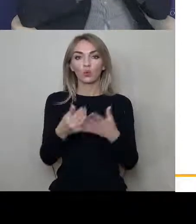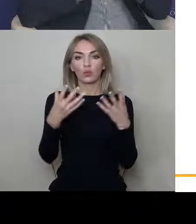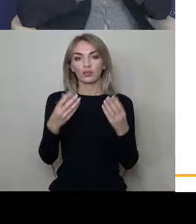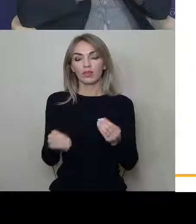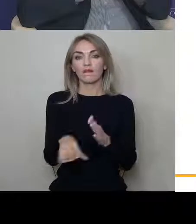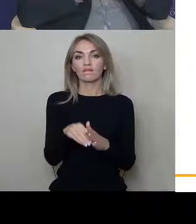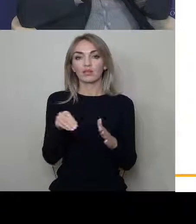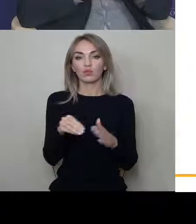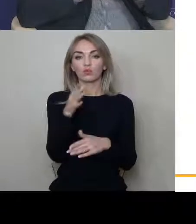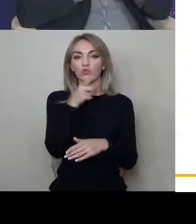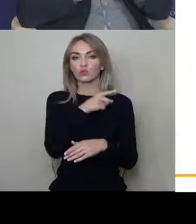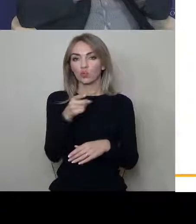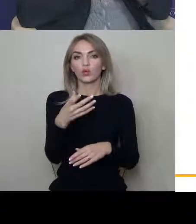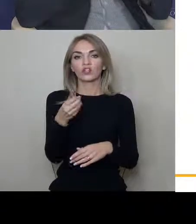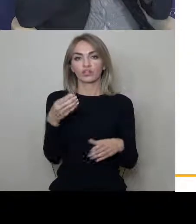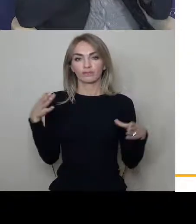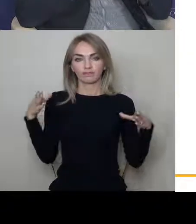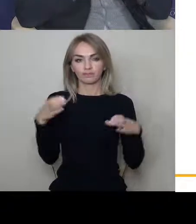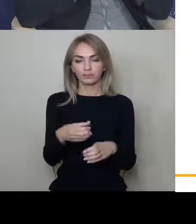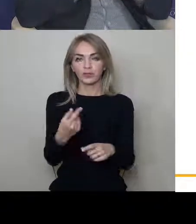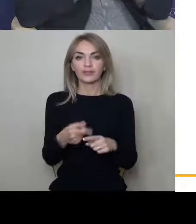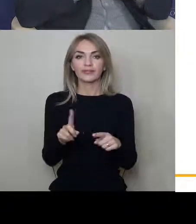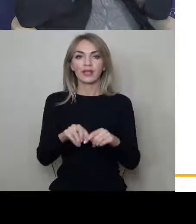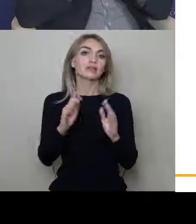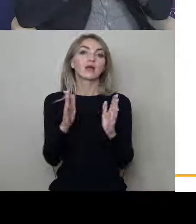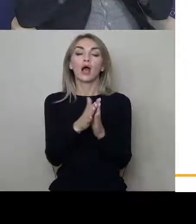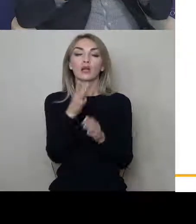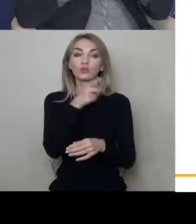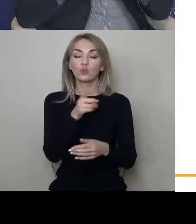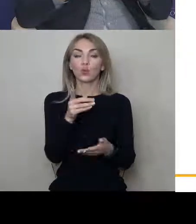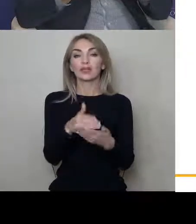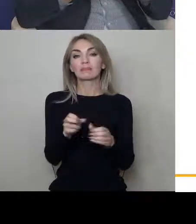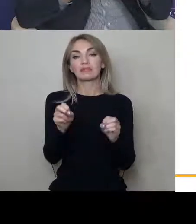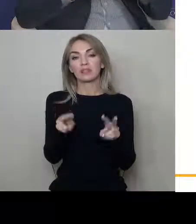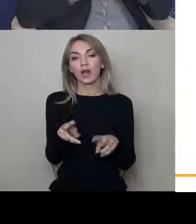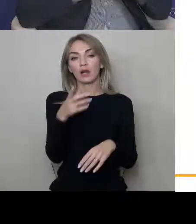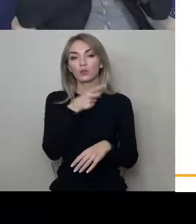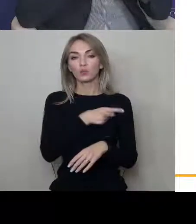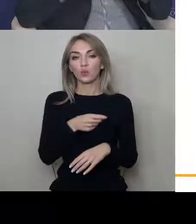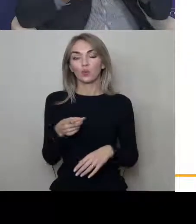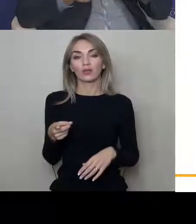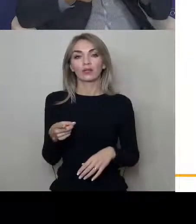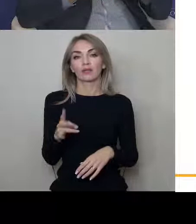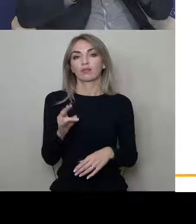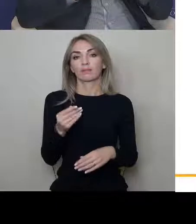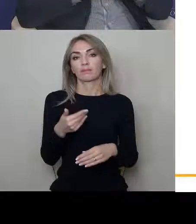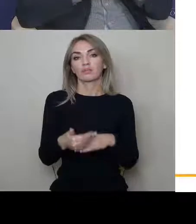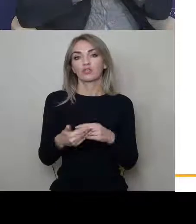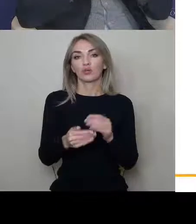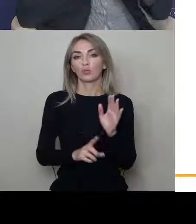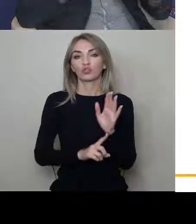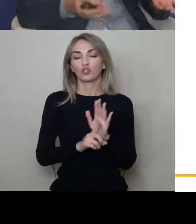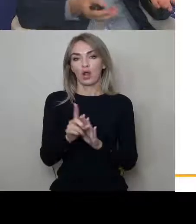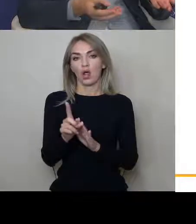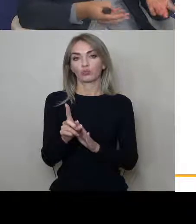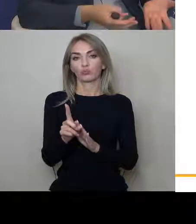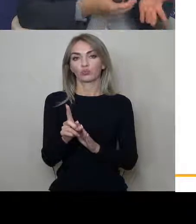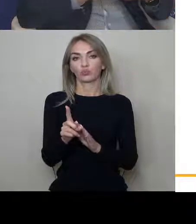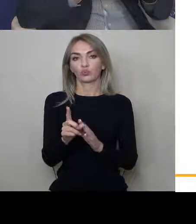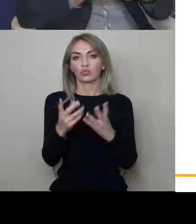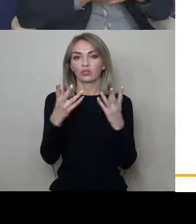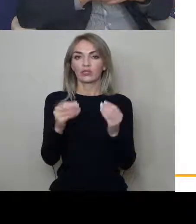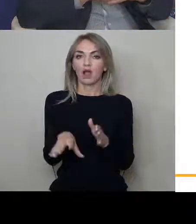meeting the time frame of 5 days. The closer to elections, the more difficult it becomes, because we